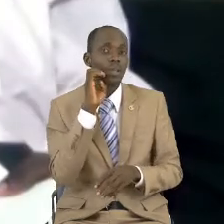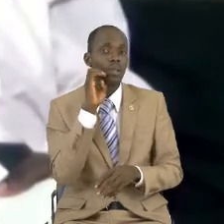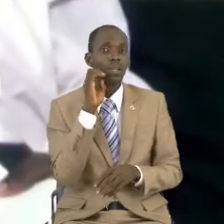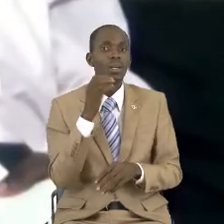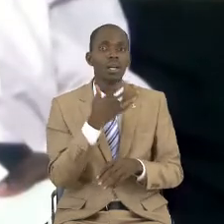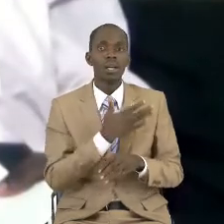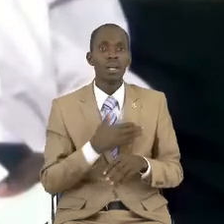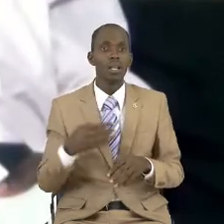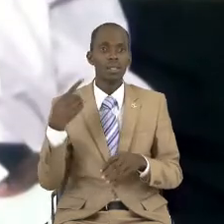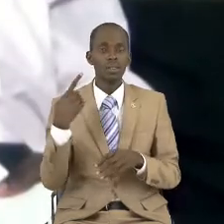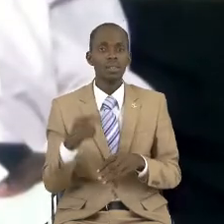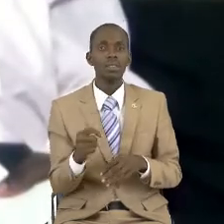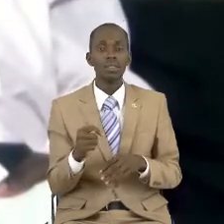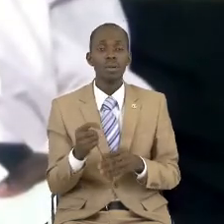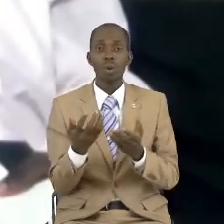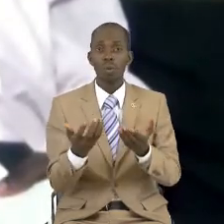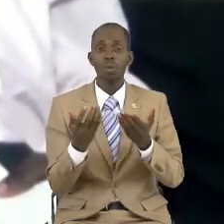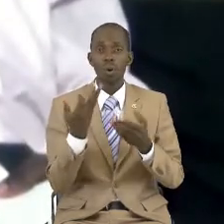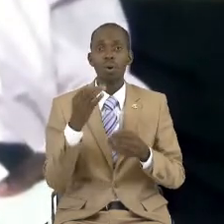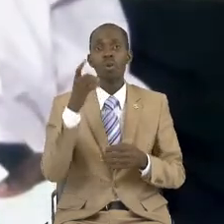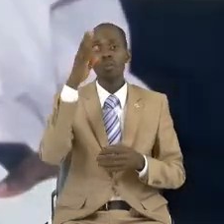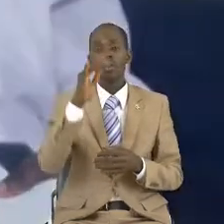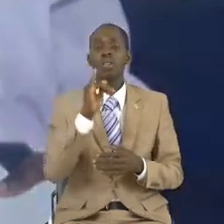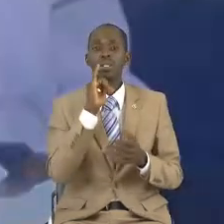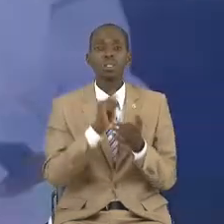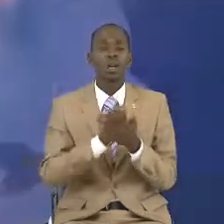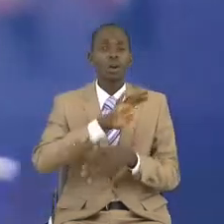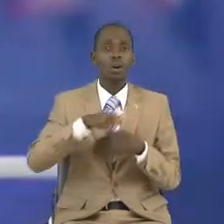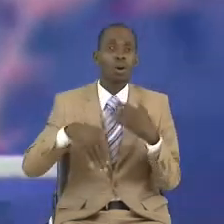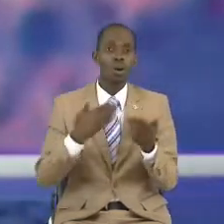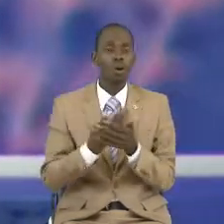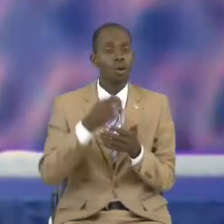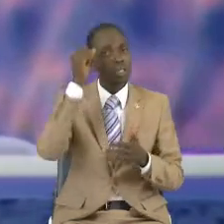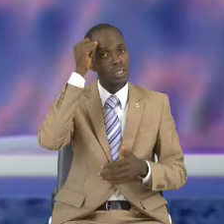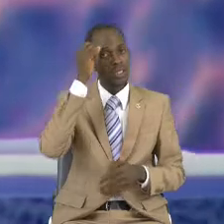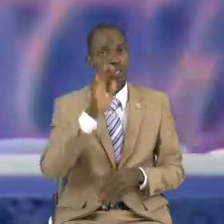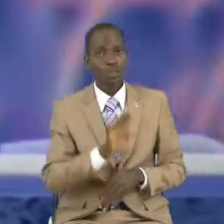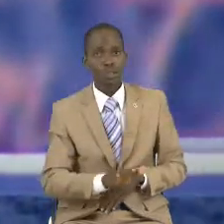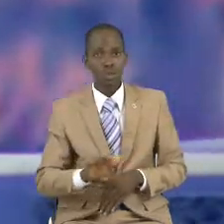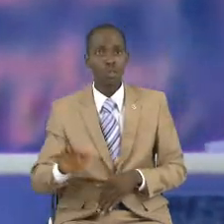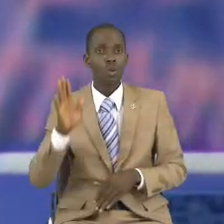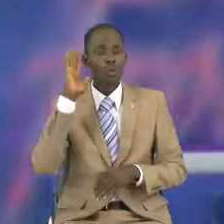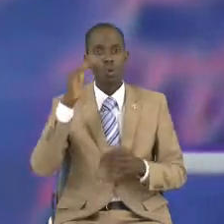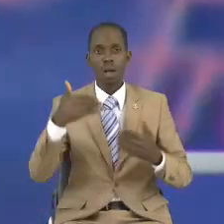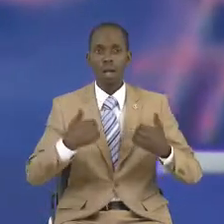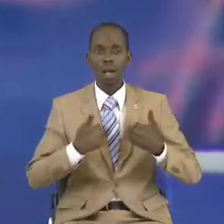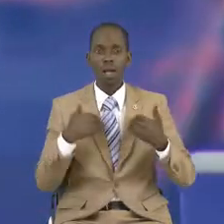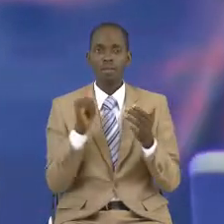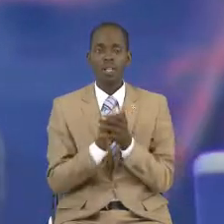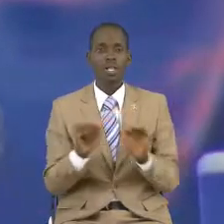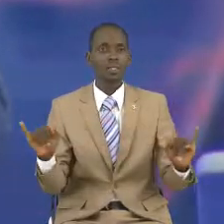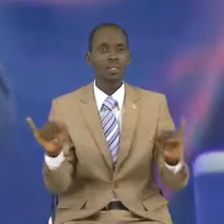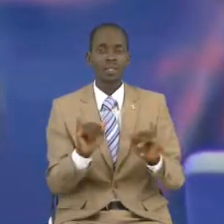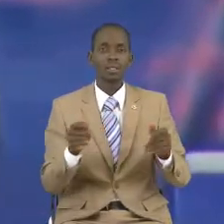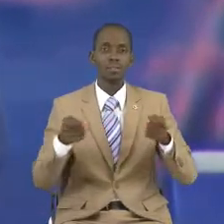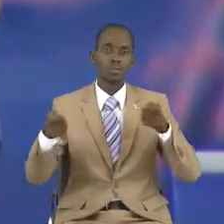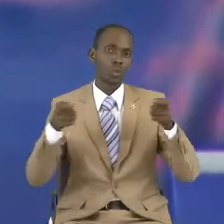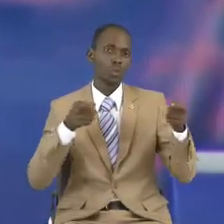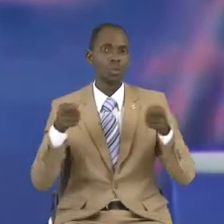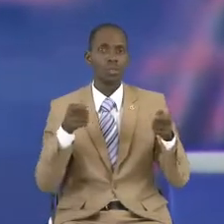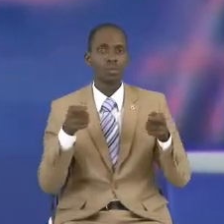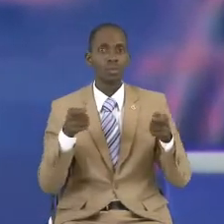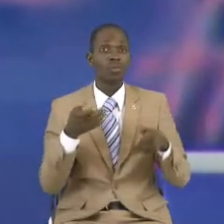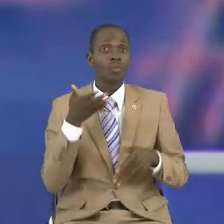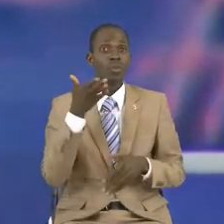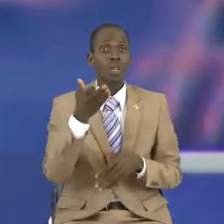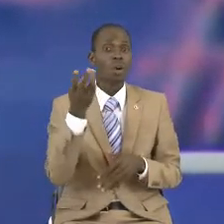of the lord that all their descendants will have that same dominion there was no